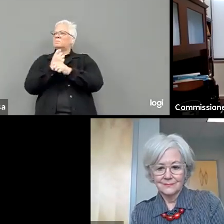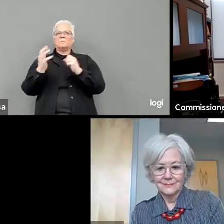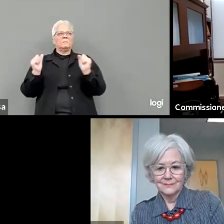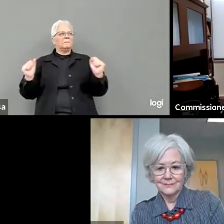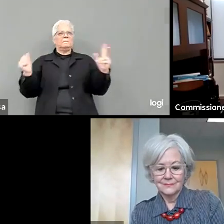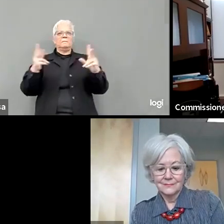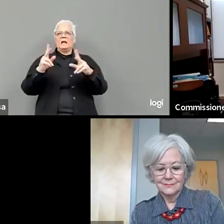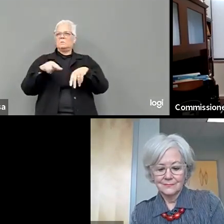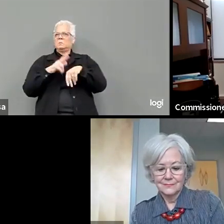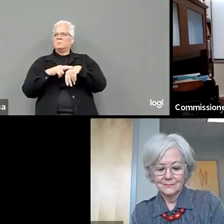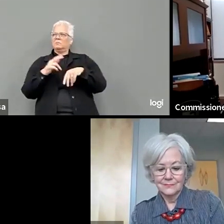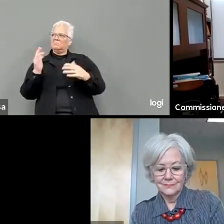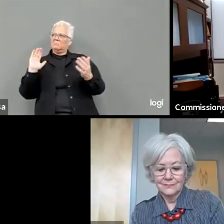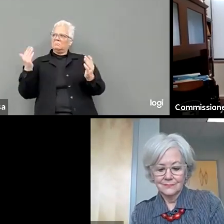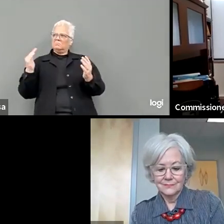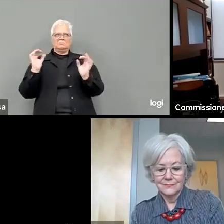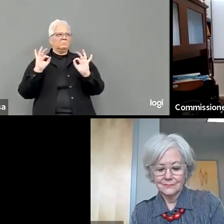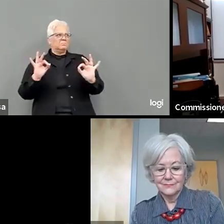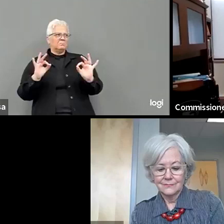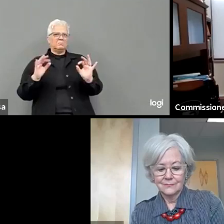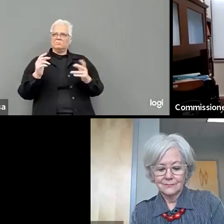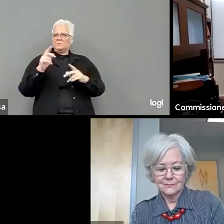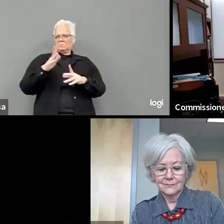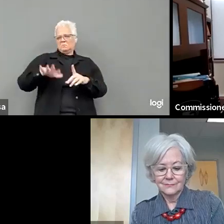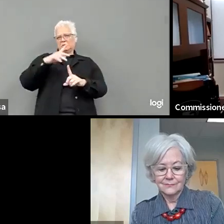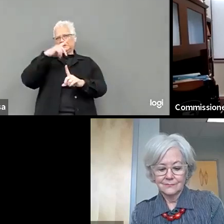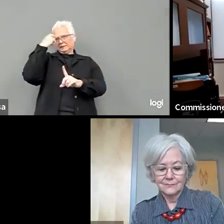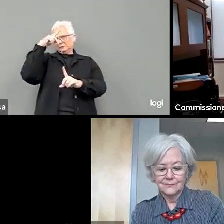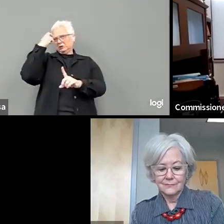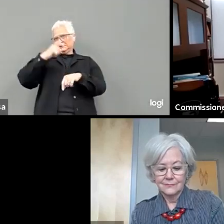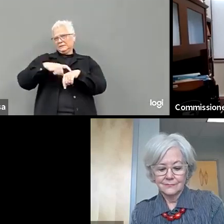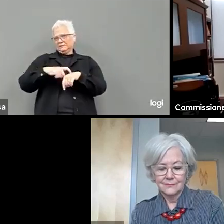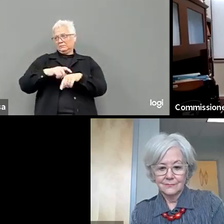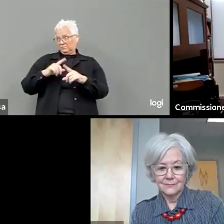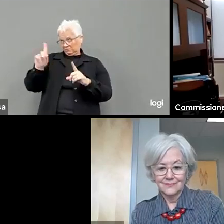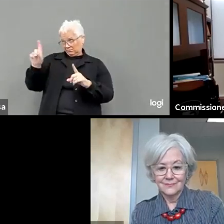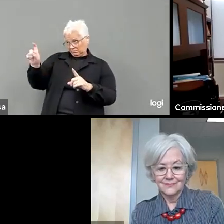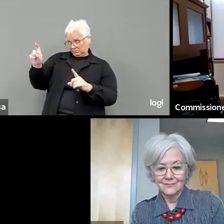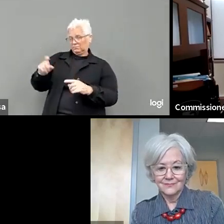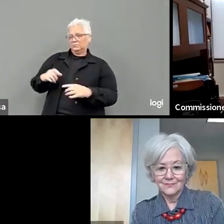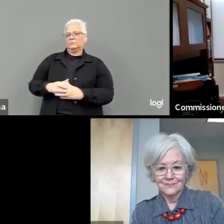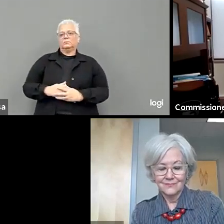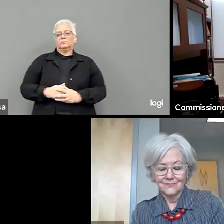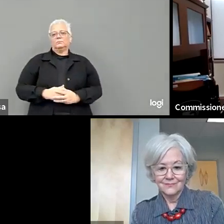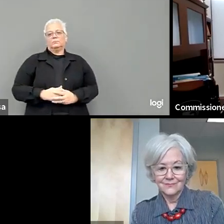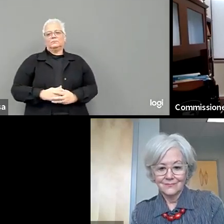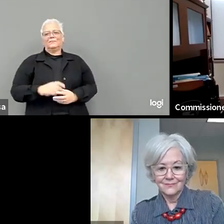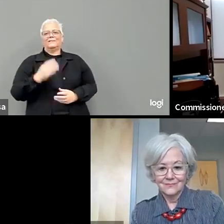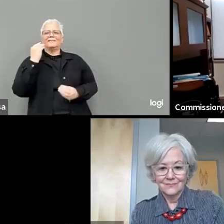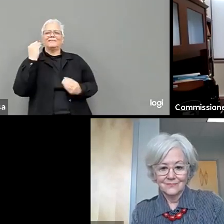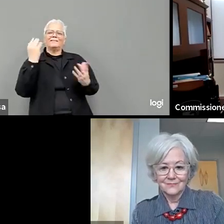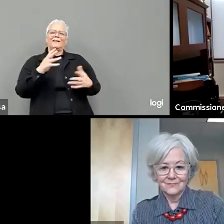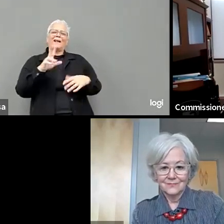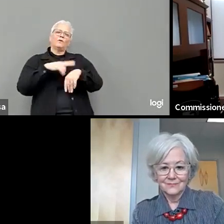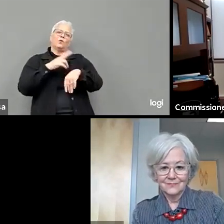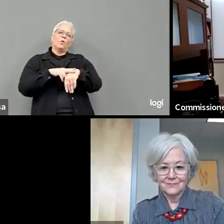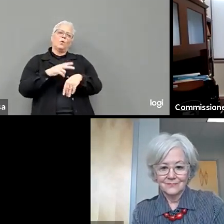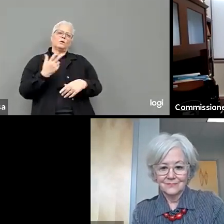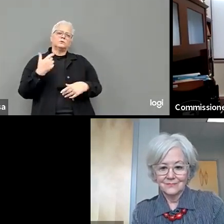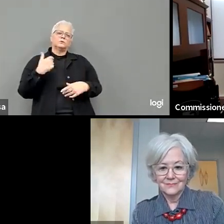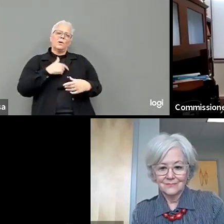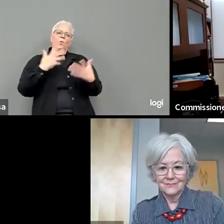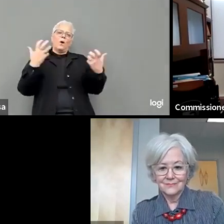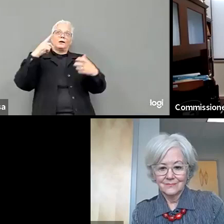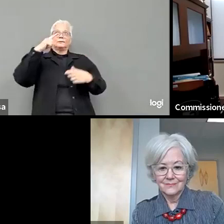dependent on the feds getting us the vaccine so we can get in people's arms and start to have natural herd immunity. And if, as